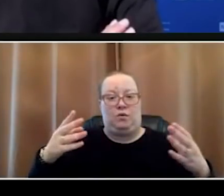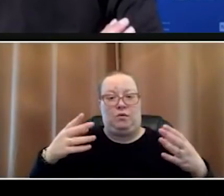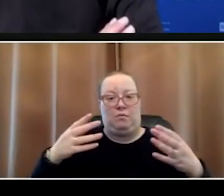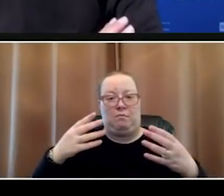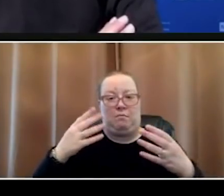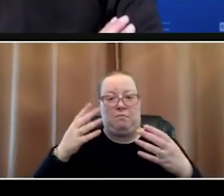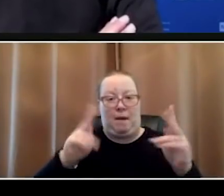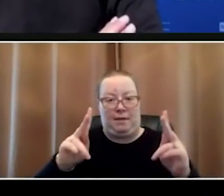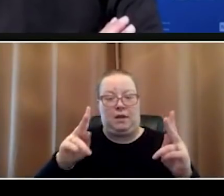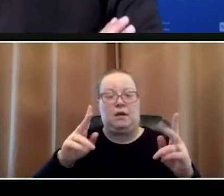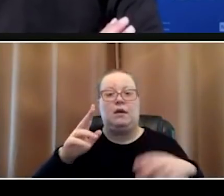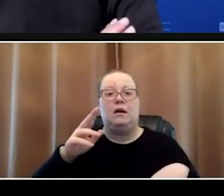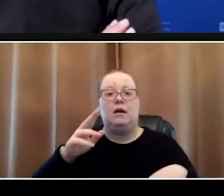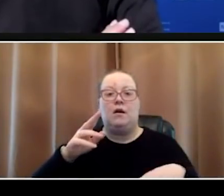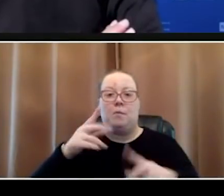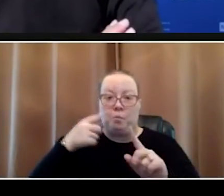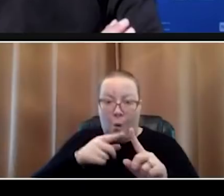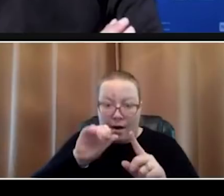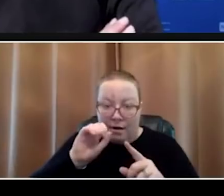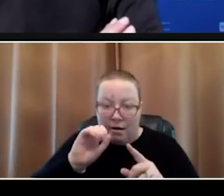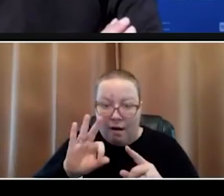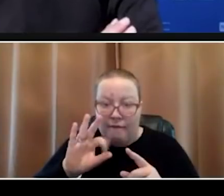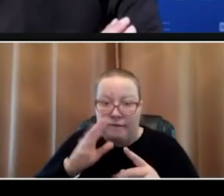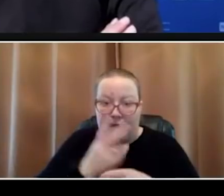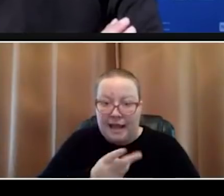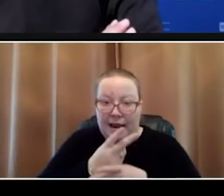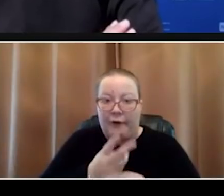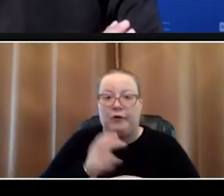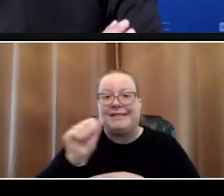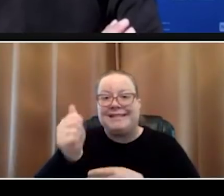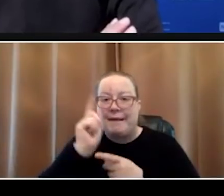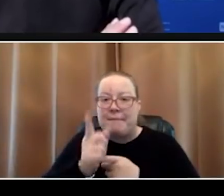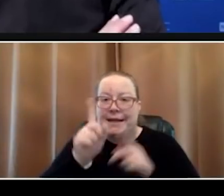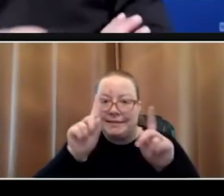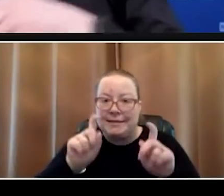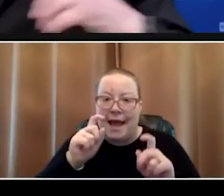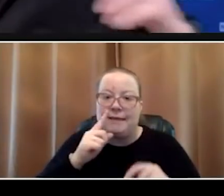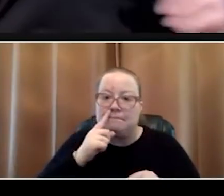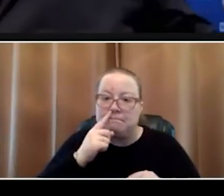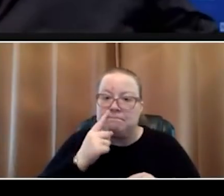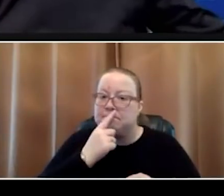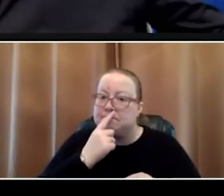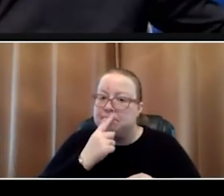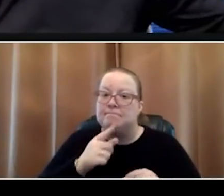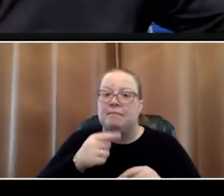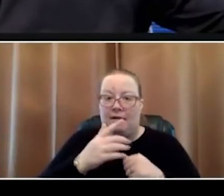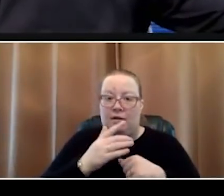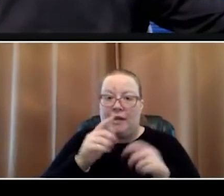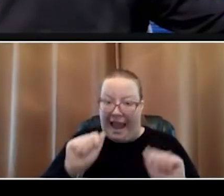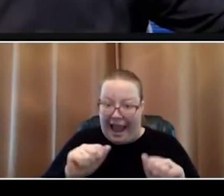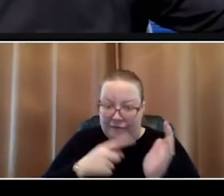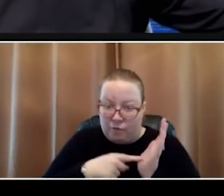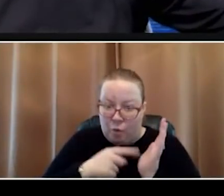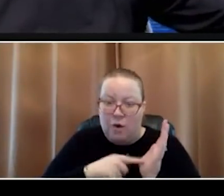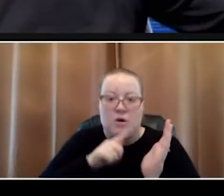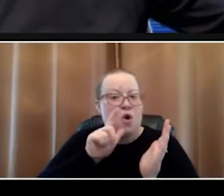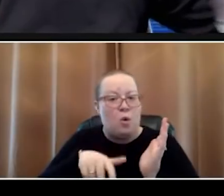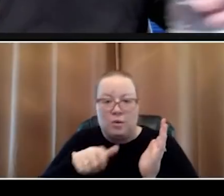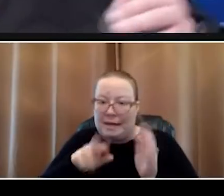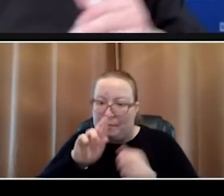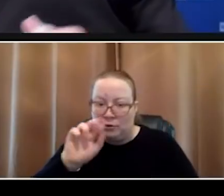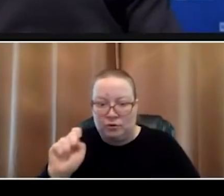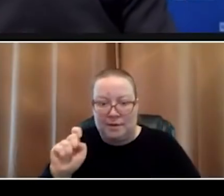specific 10-minute tests that are affordable and that you can get without a prescription from a